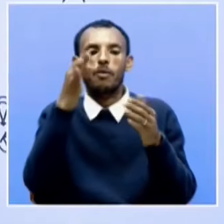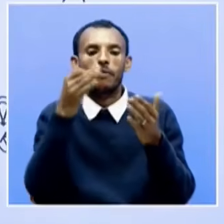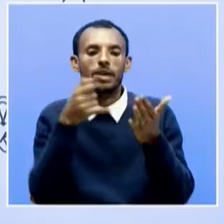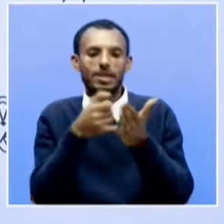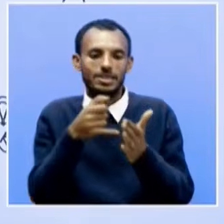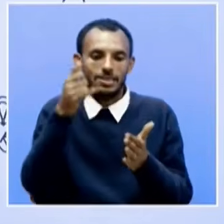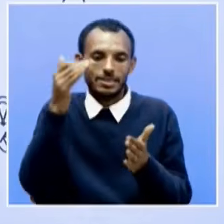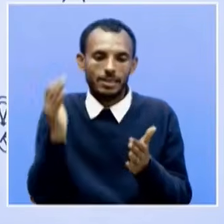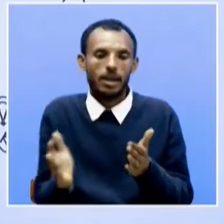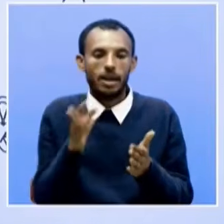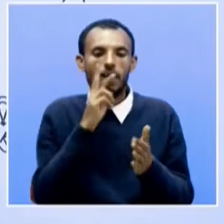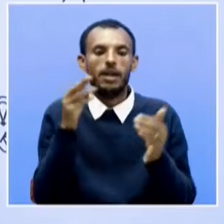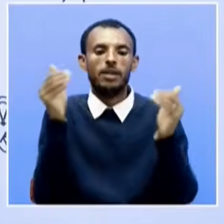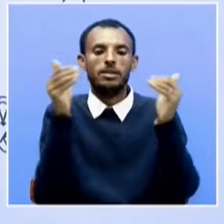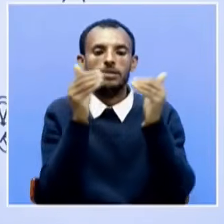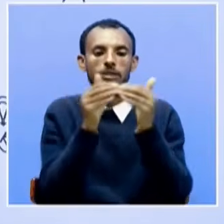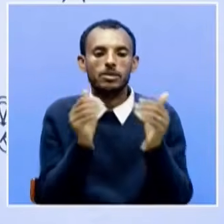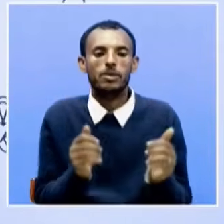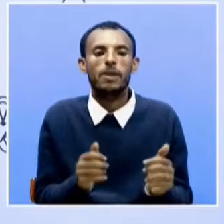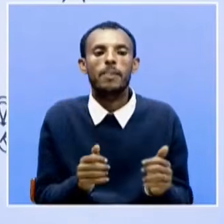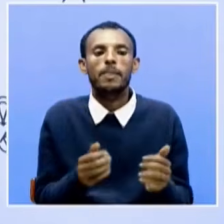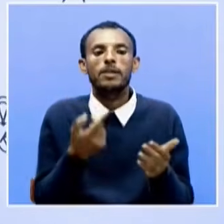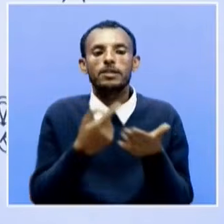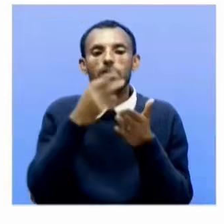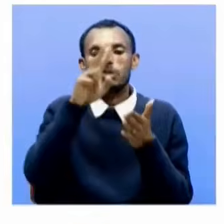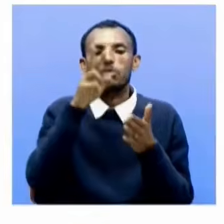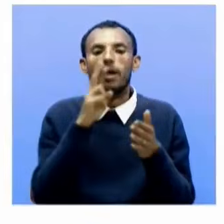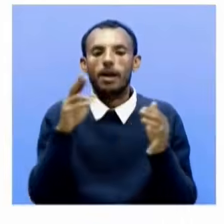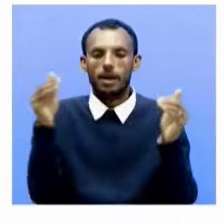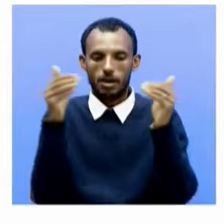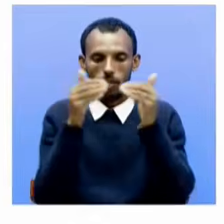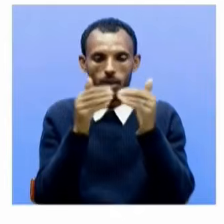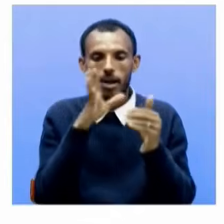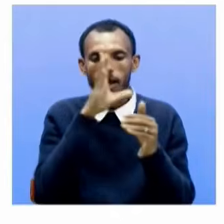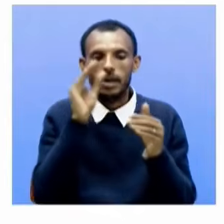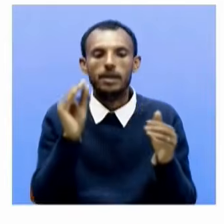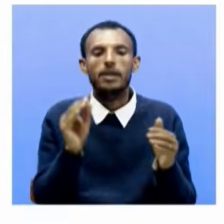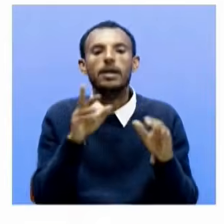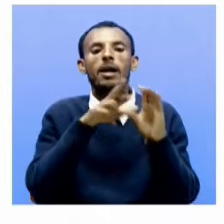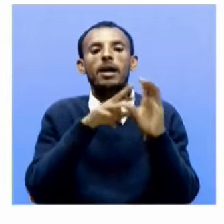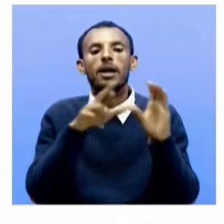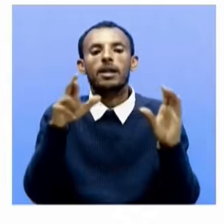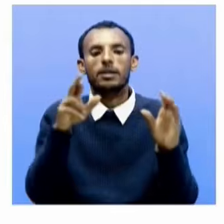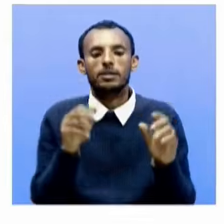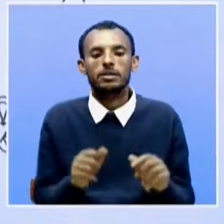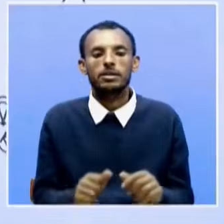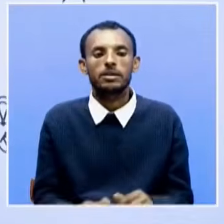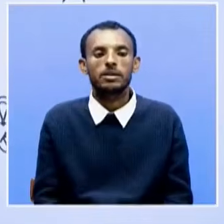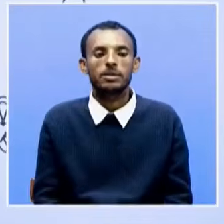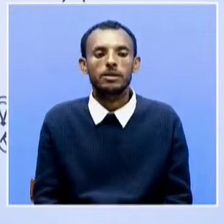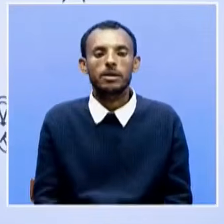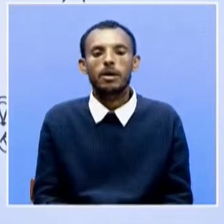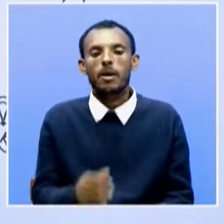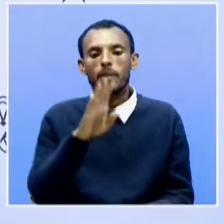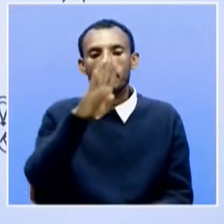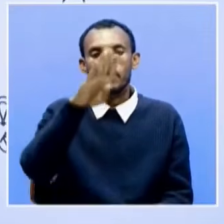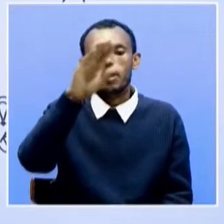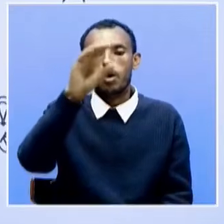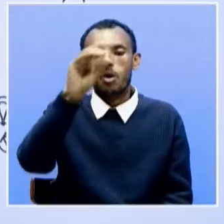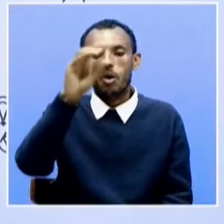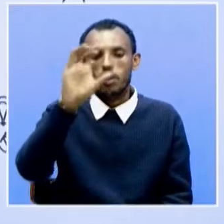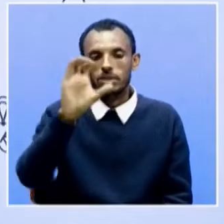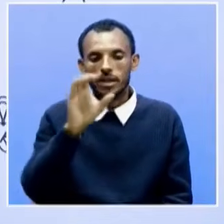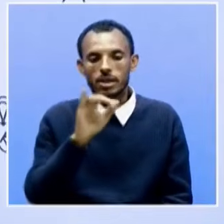same. So in this case, these two are the same, and they are radius. So BOC is